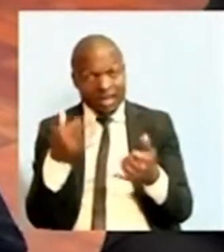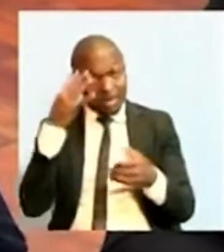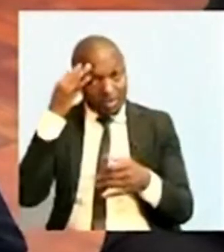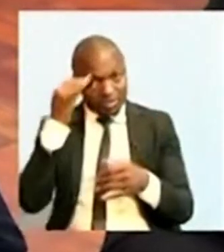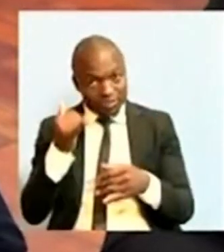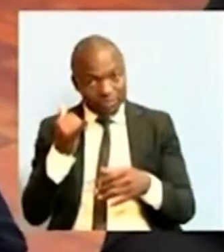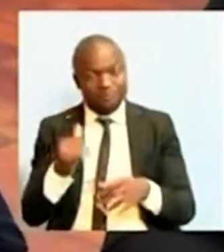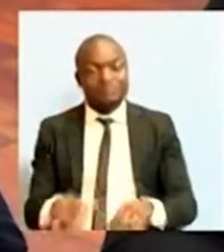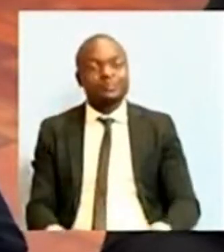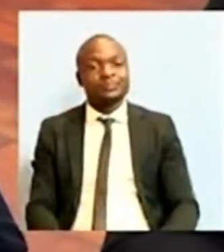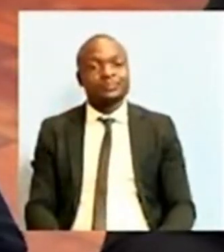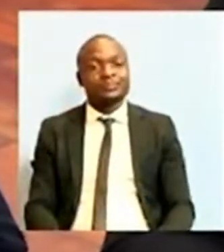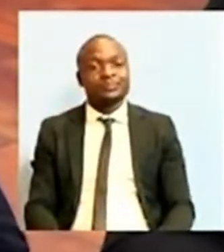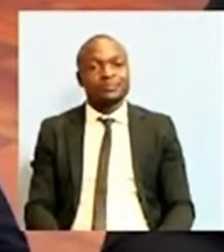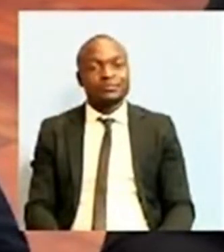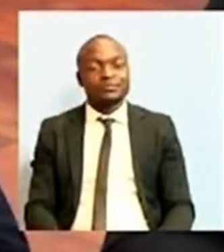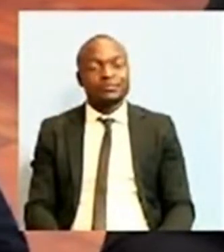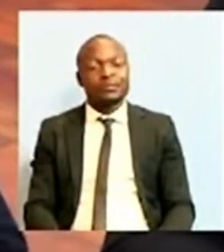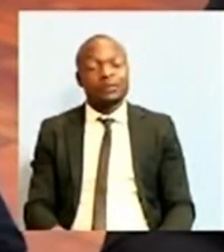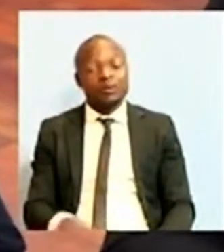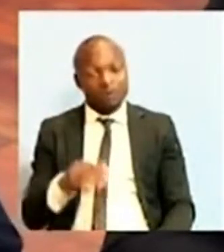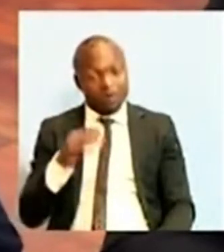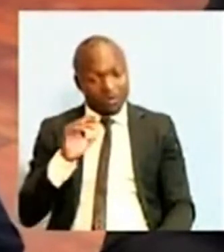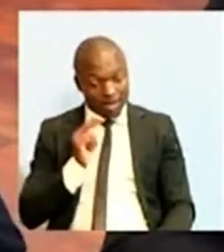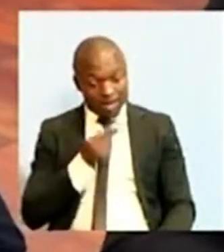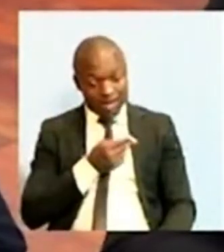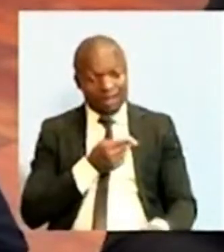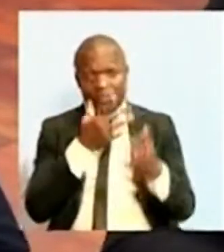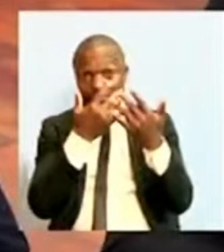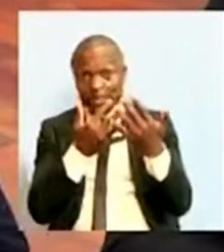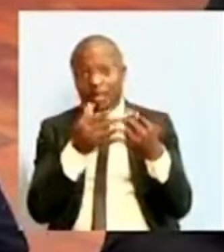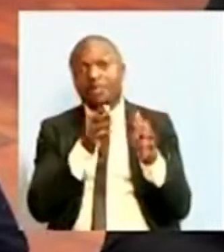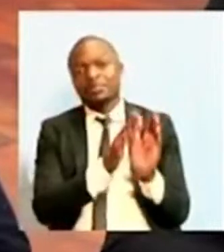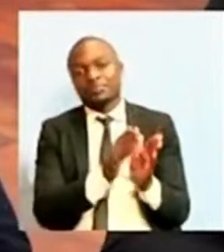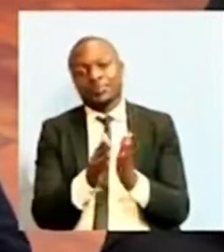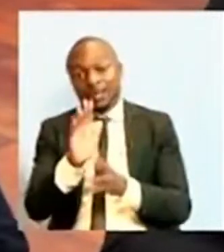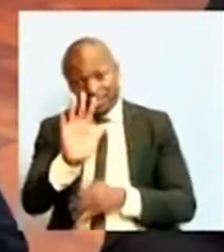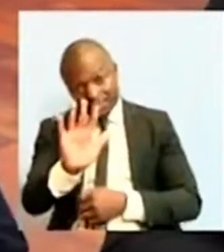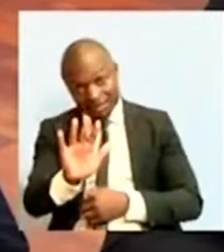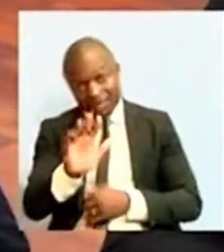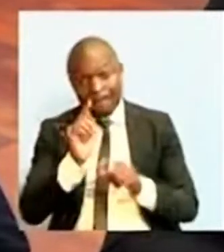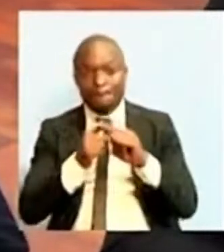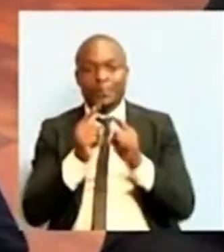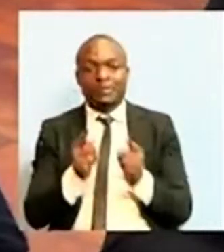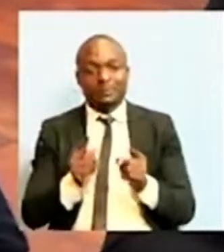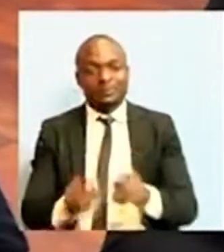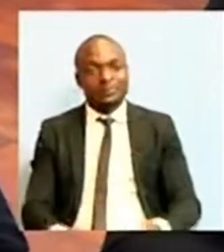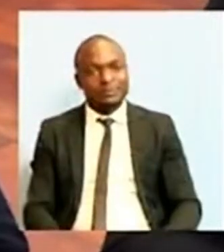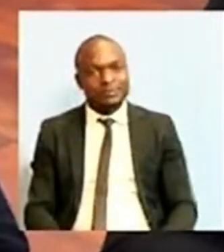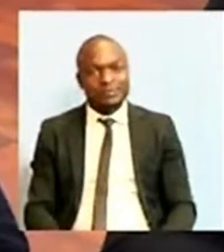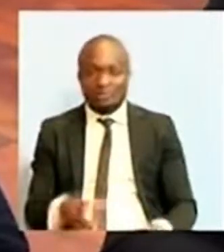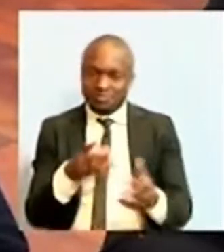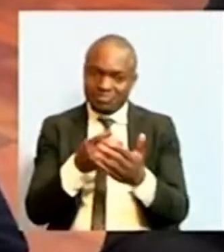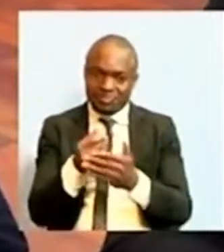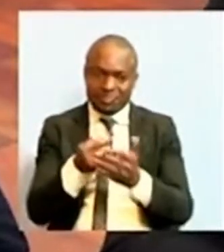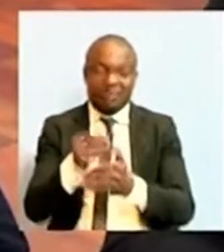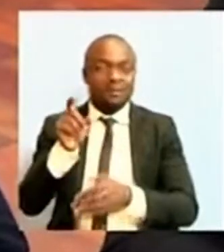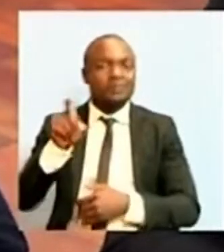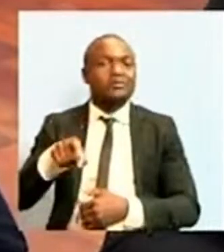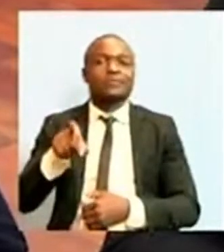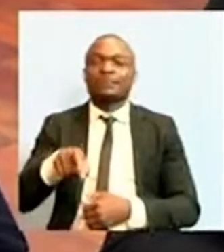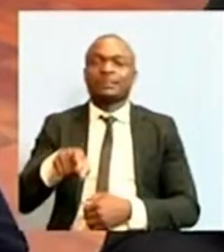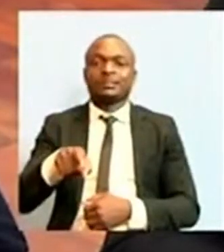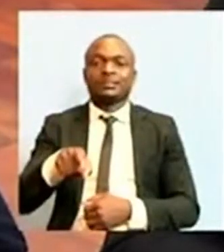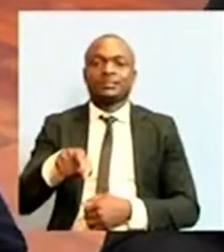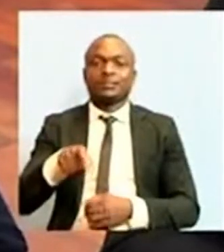why we had to wait, I think the plan has been there, Chair, except that finances needed to